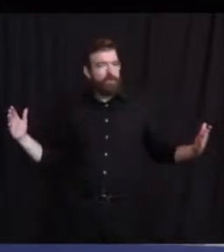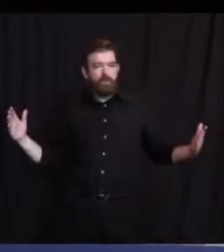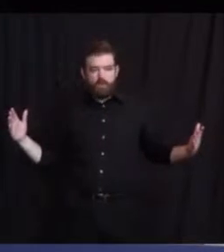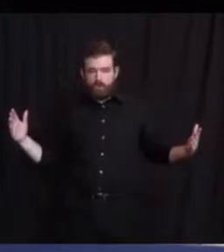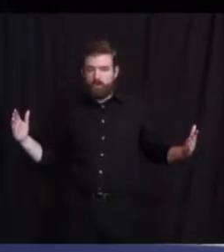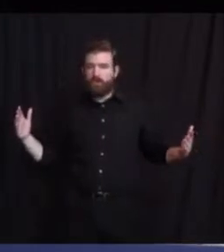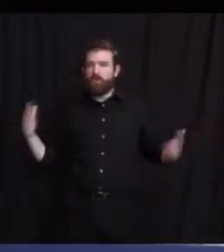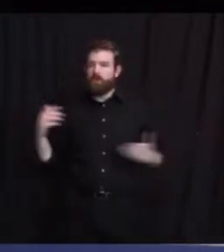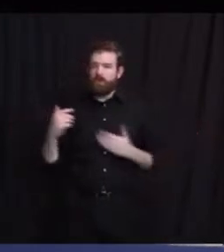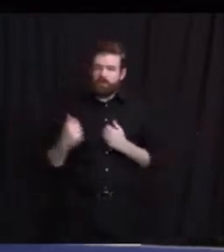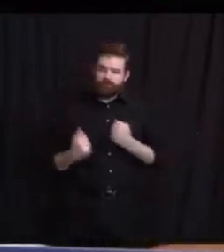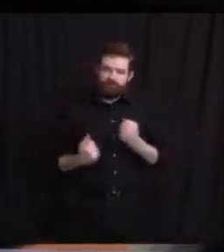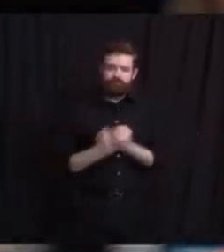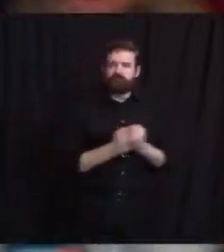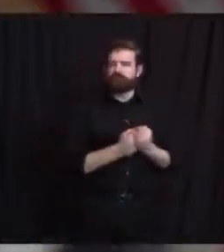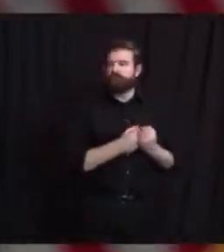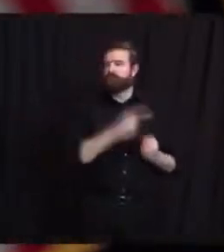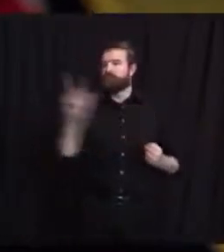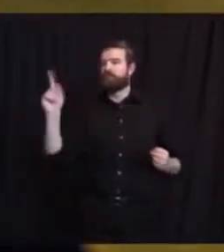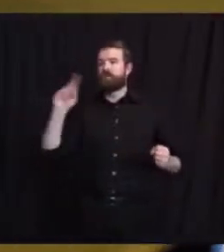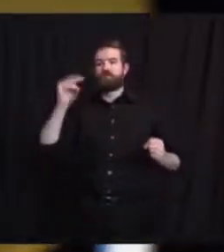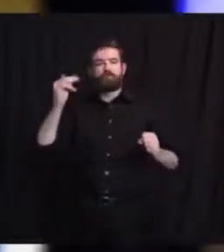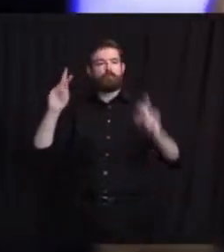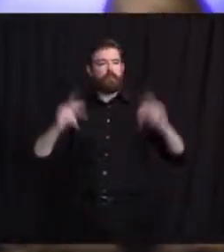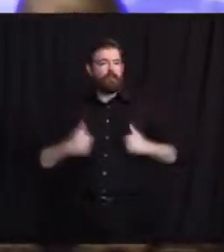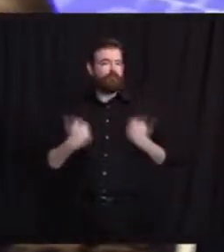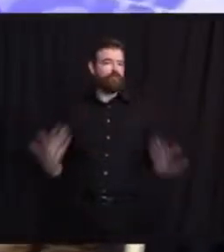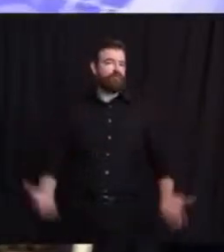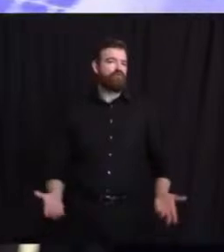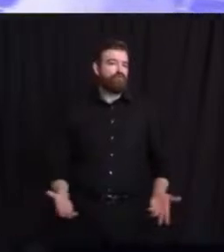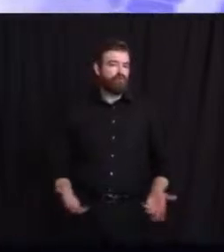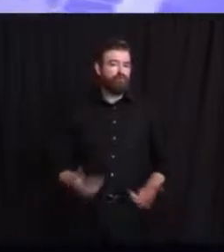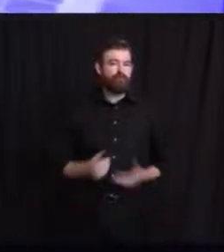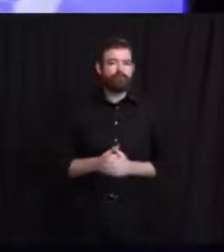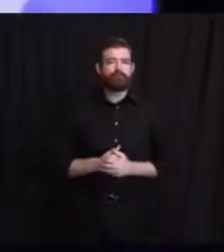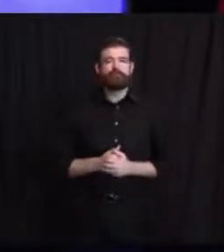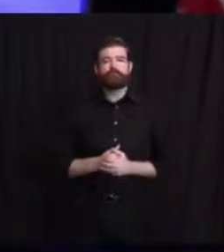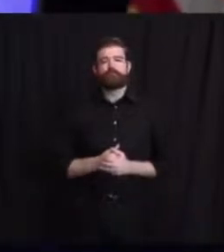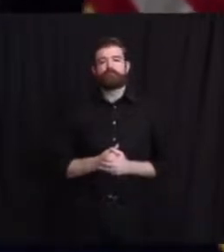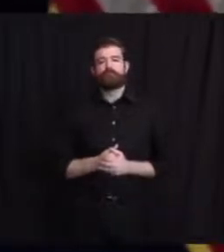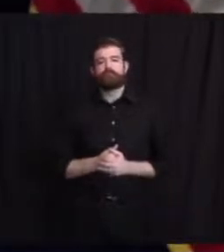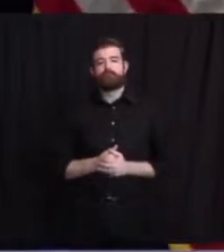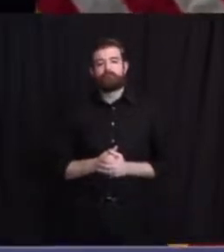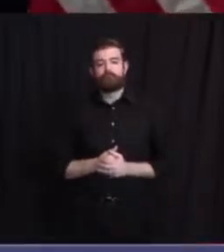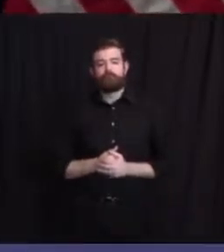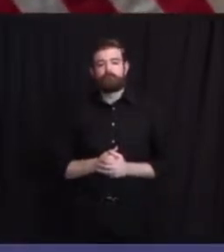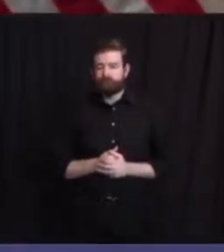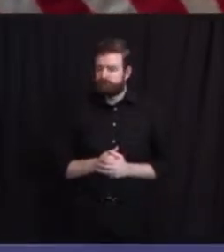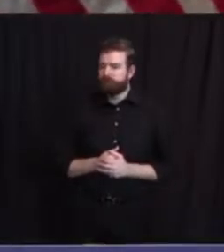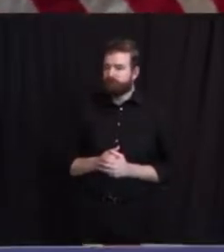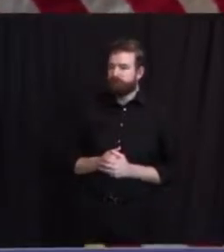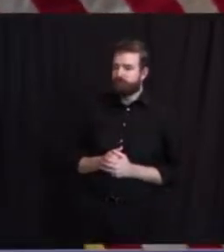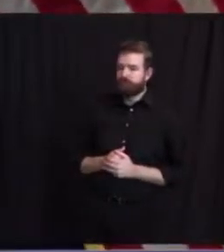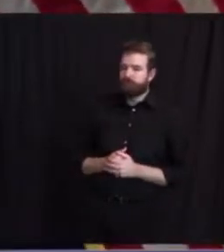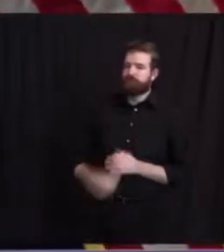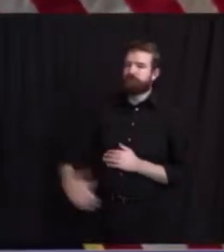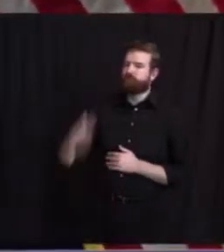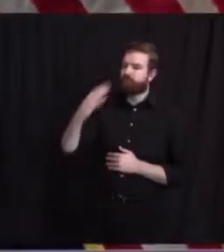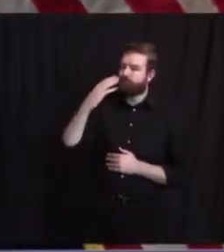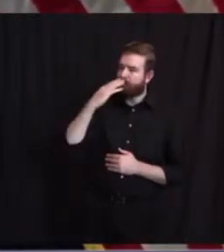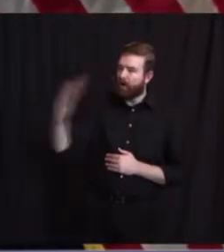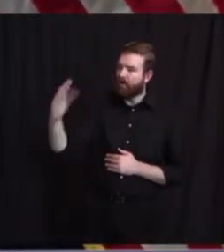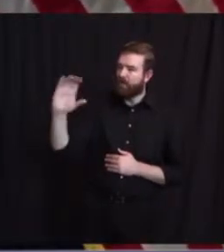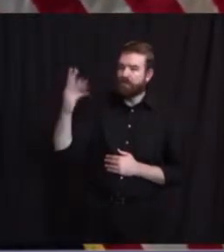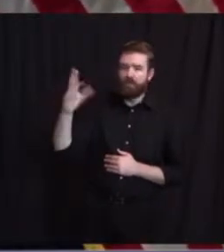you. Christine, thanks to you and your leadership. And I know Sheila joins me in thanking you. And also you mentioned Carol Johnson,